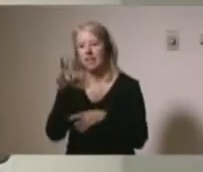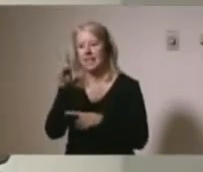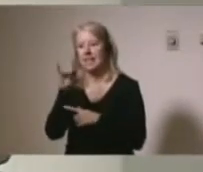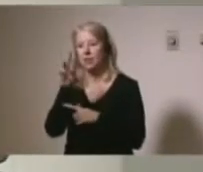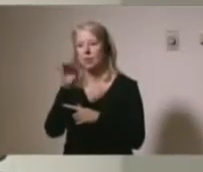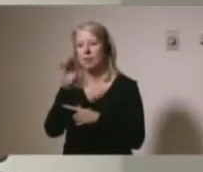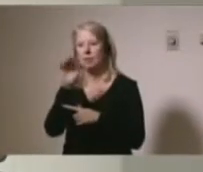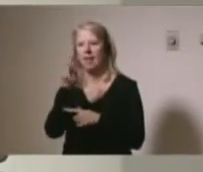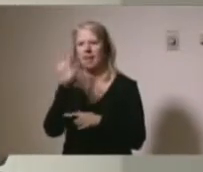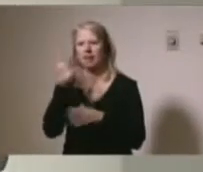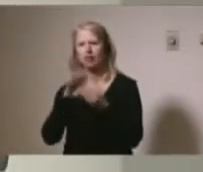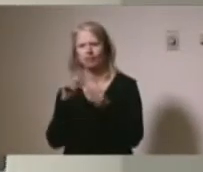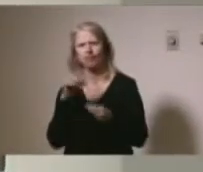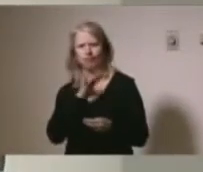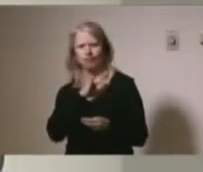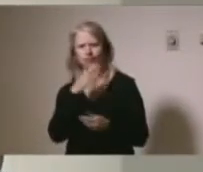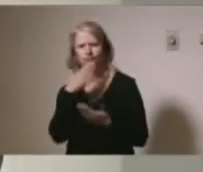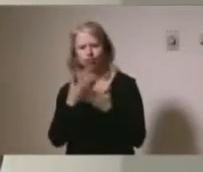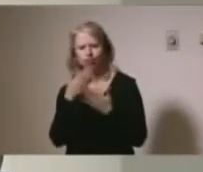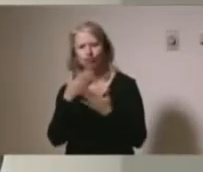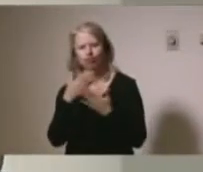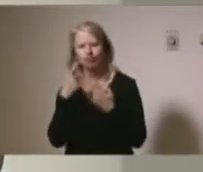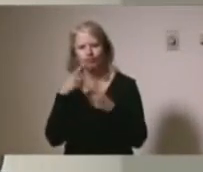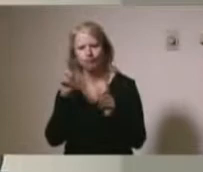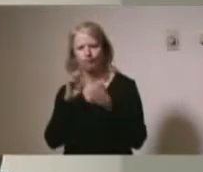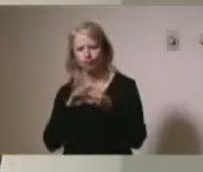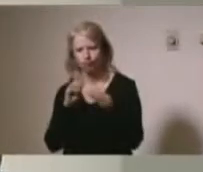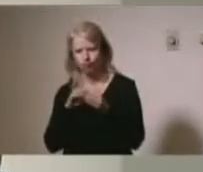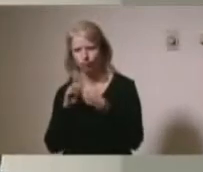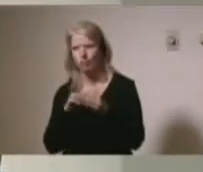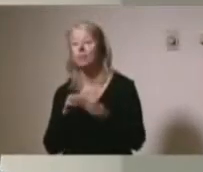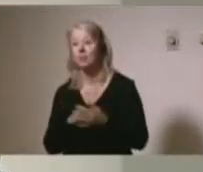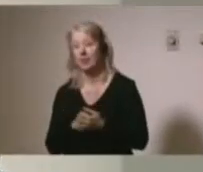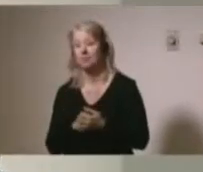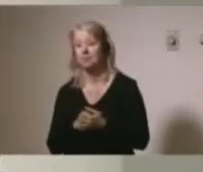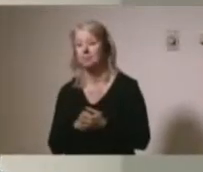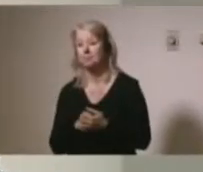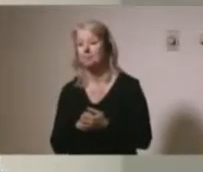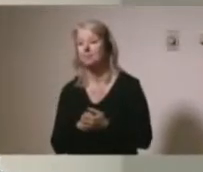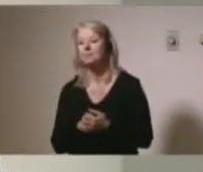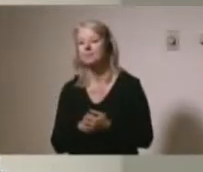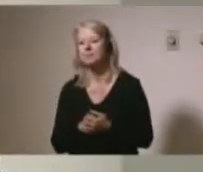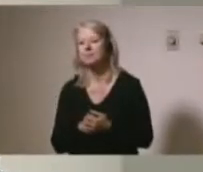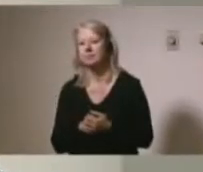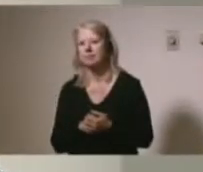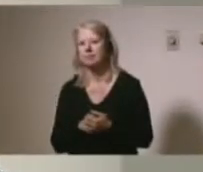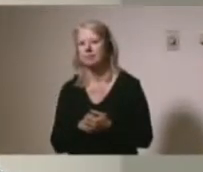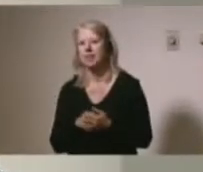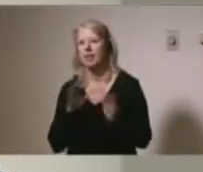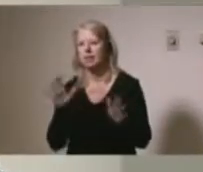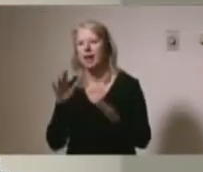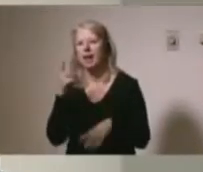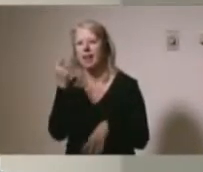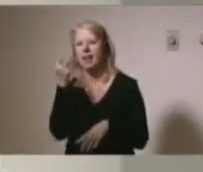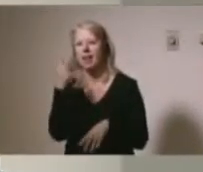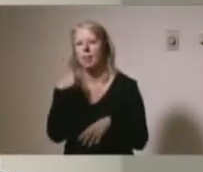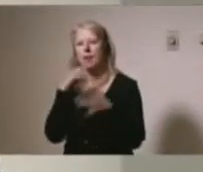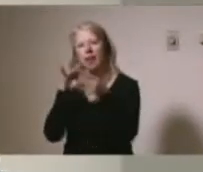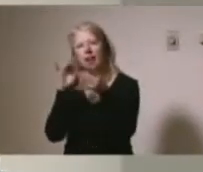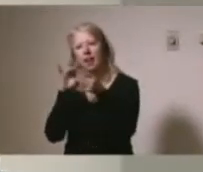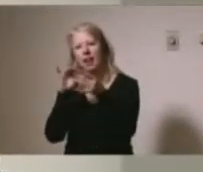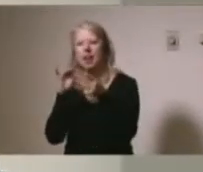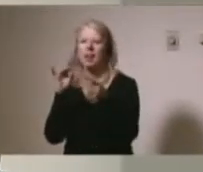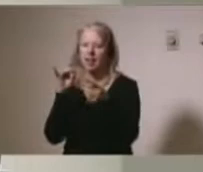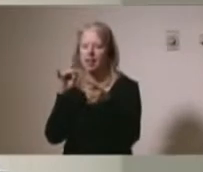Bank story, which is a good one. A bit of a critique of New Zealand Post and Kiwi